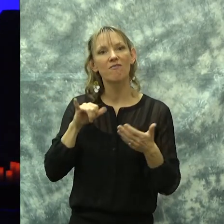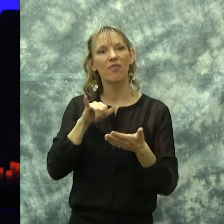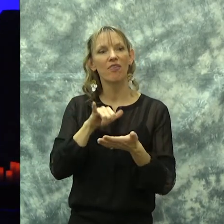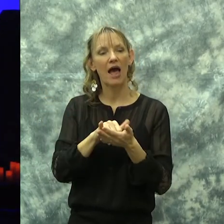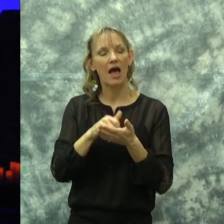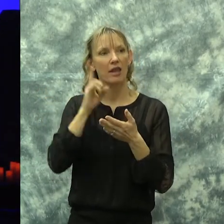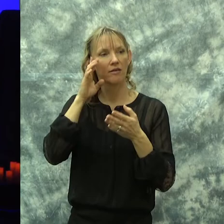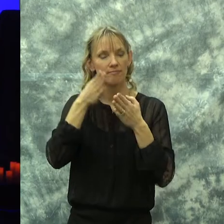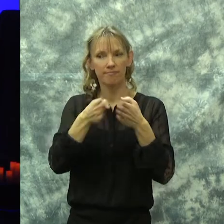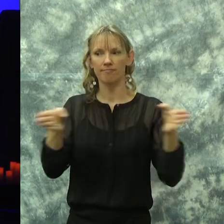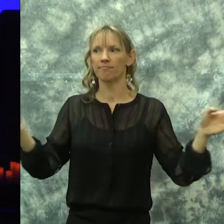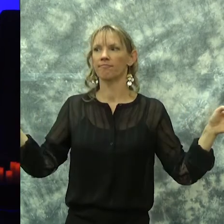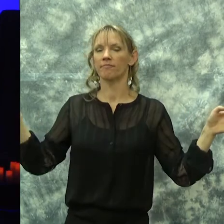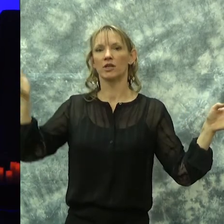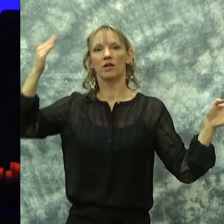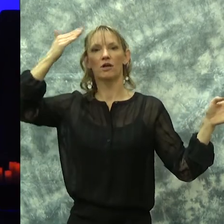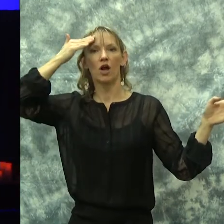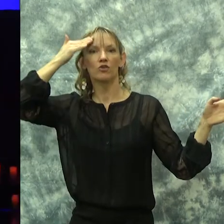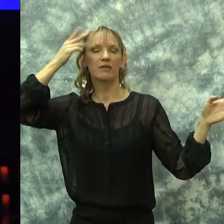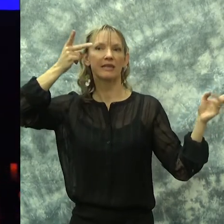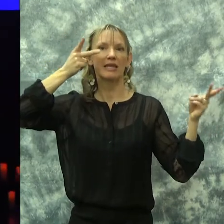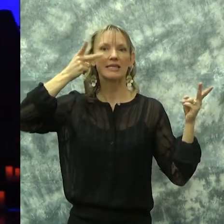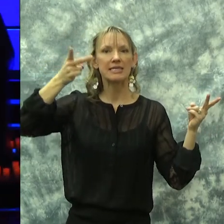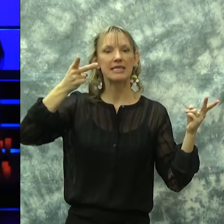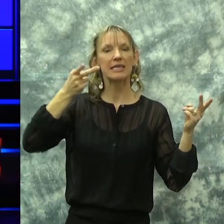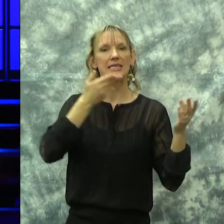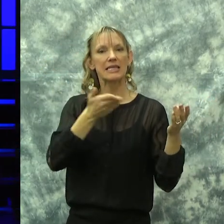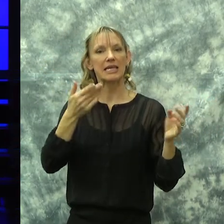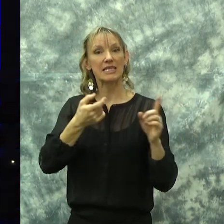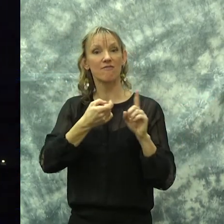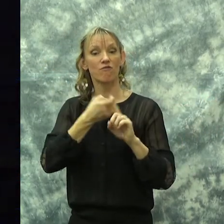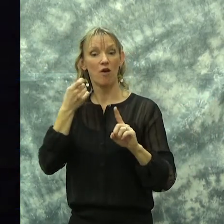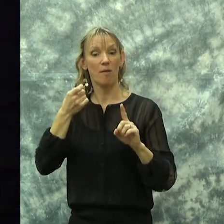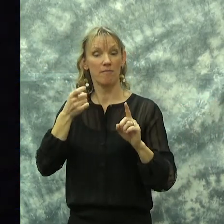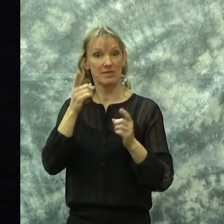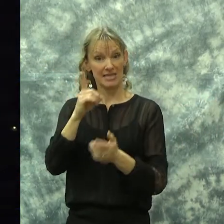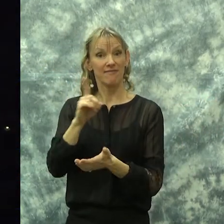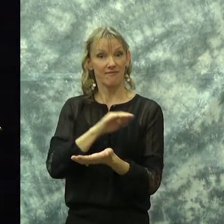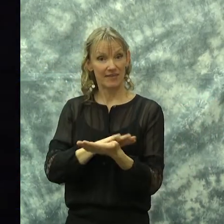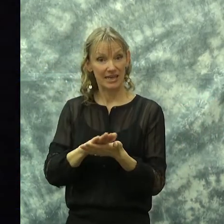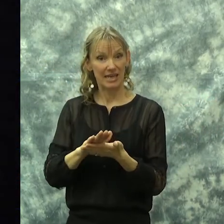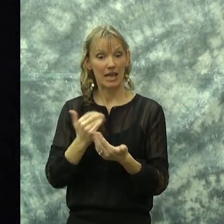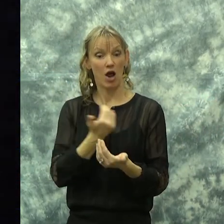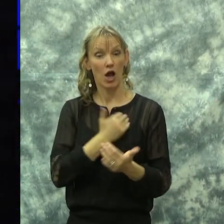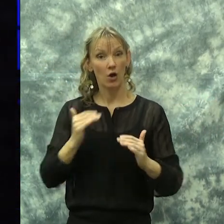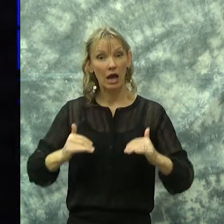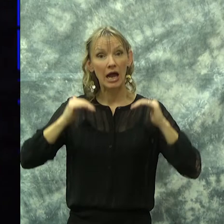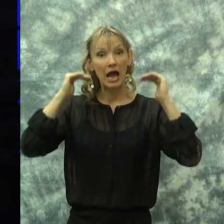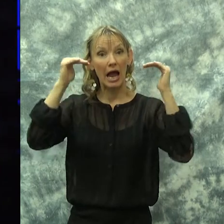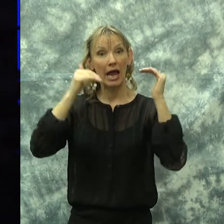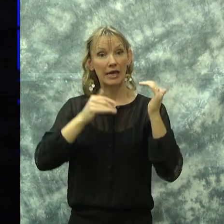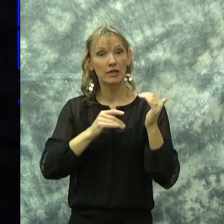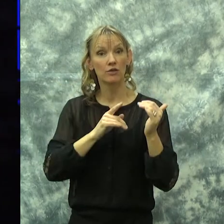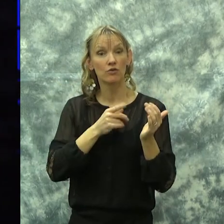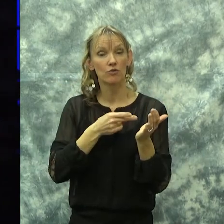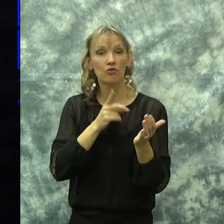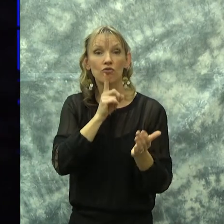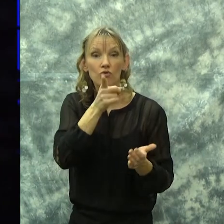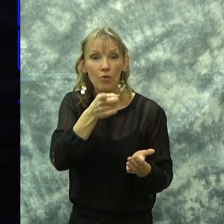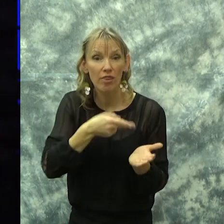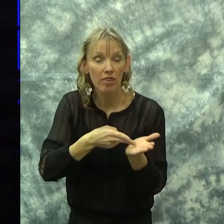panoramic view, that consciousness that sees things from the light of divinity and our highest truth versus